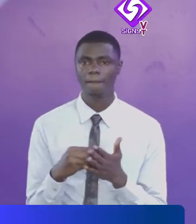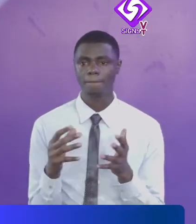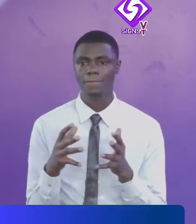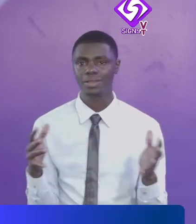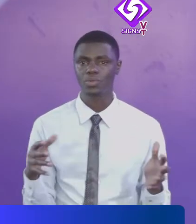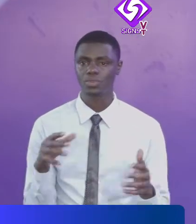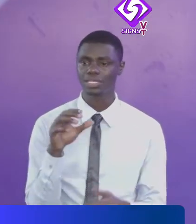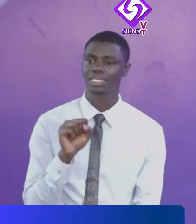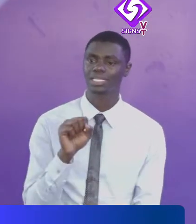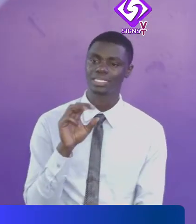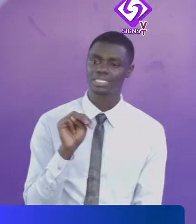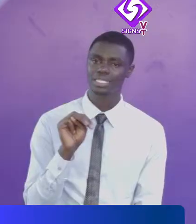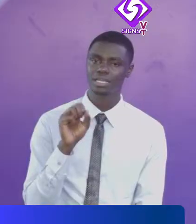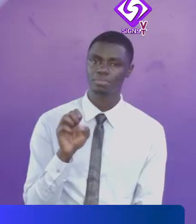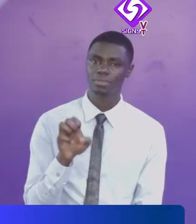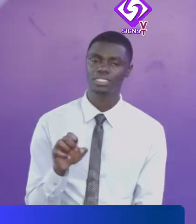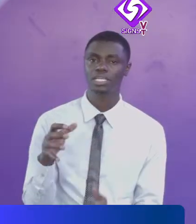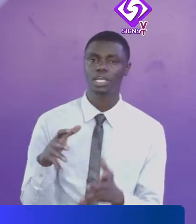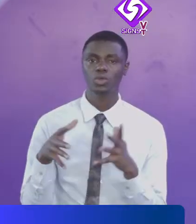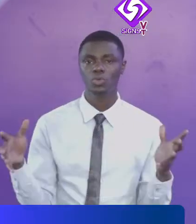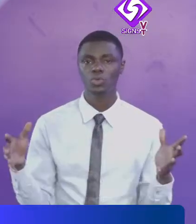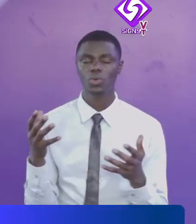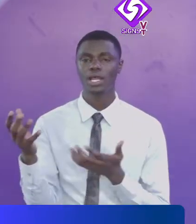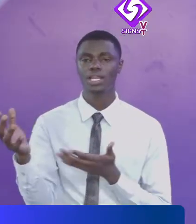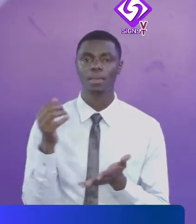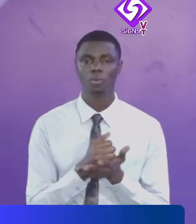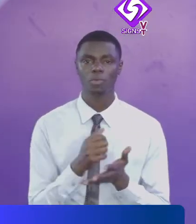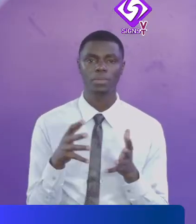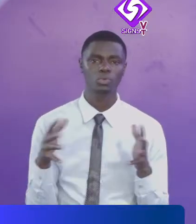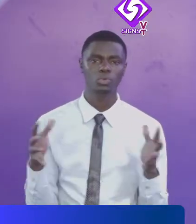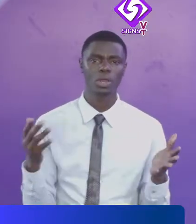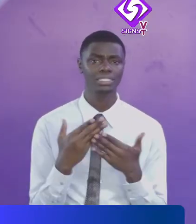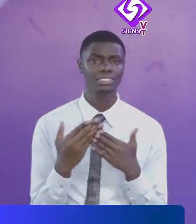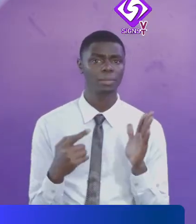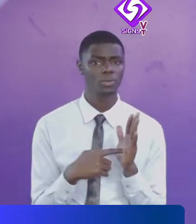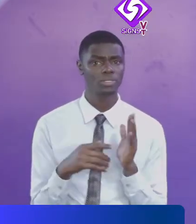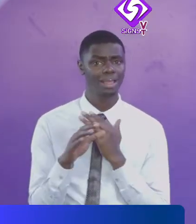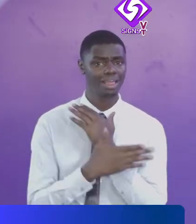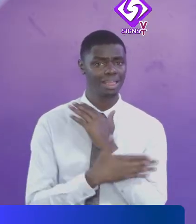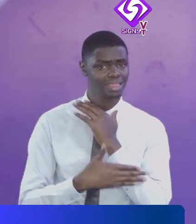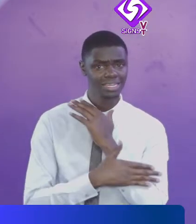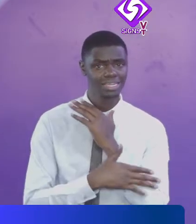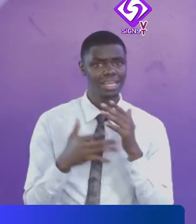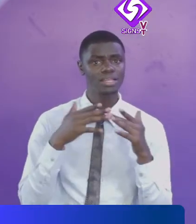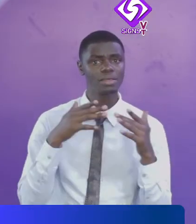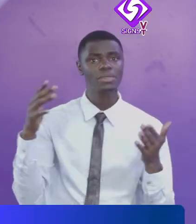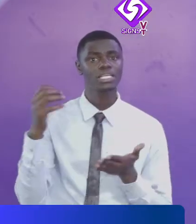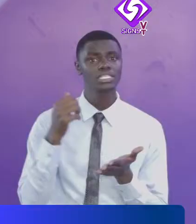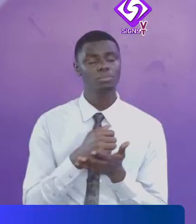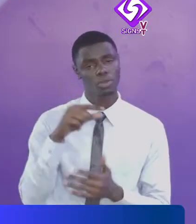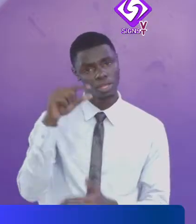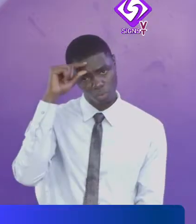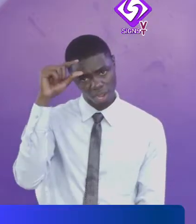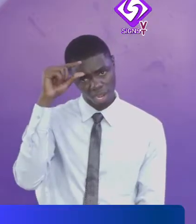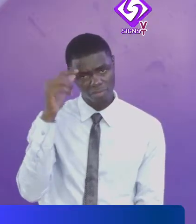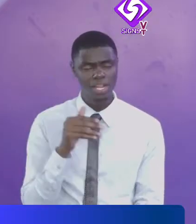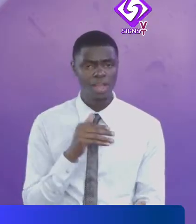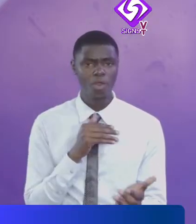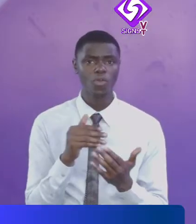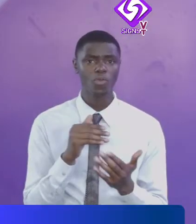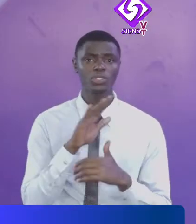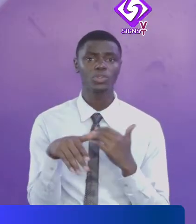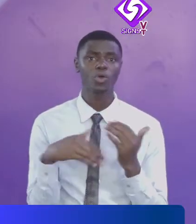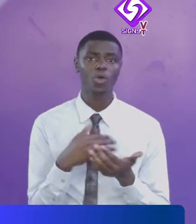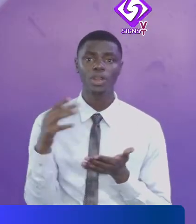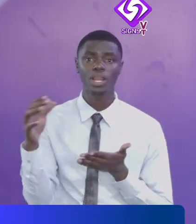grew, as employment grew, because at some point in the country, the biggest employer was the government, or almost the only employer was the